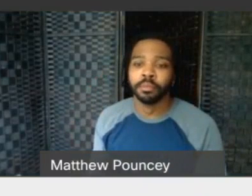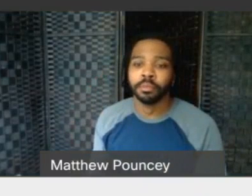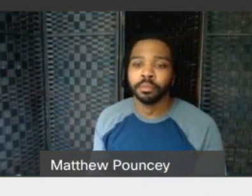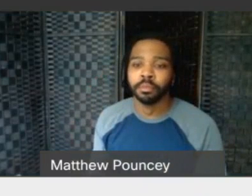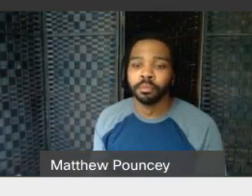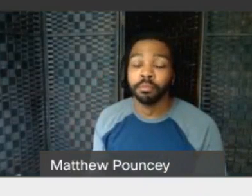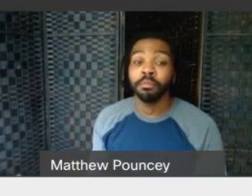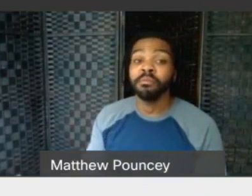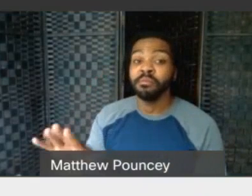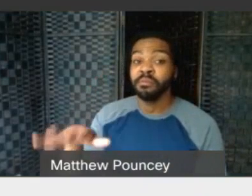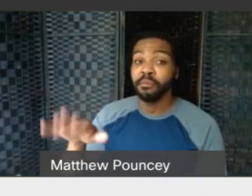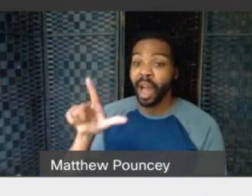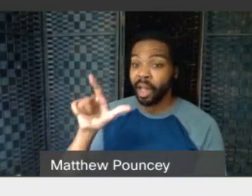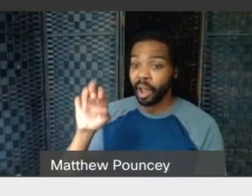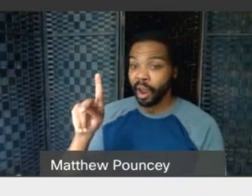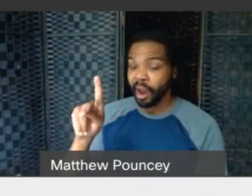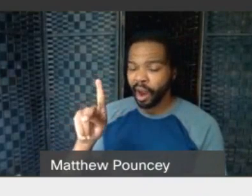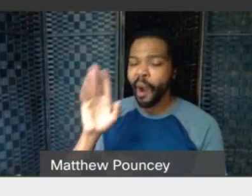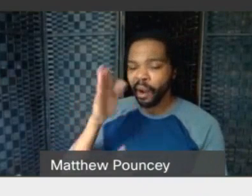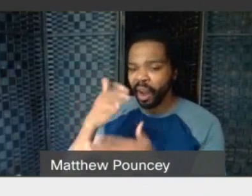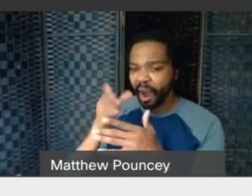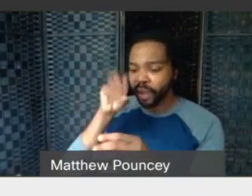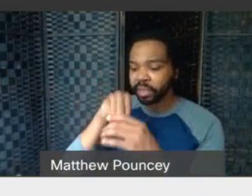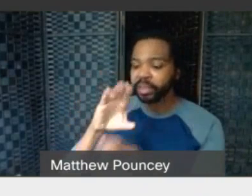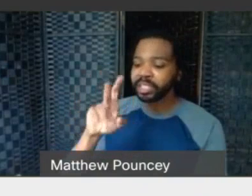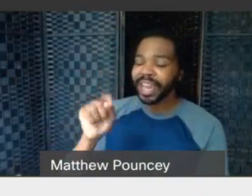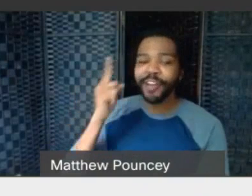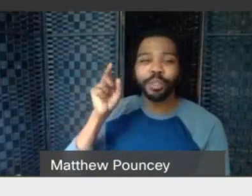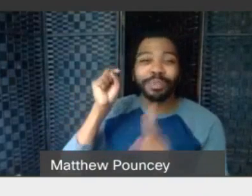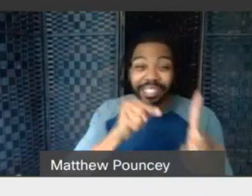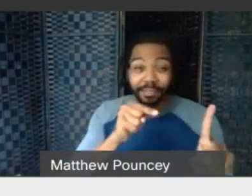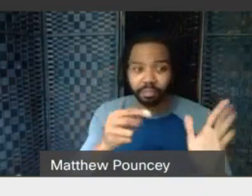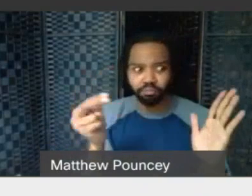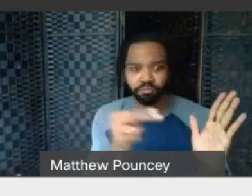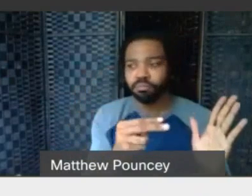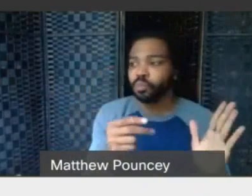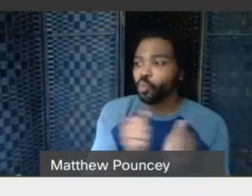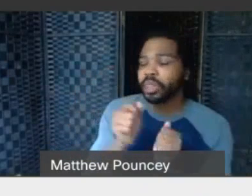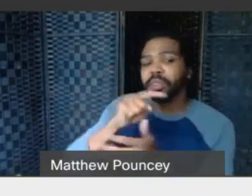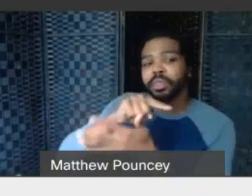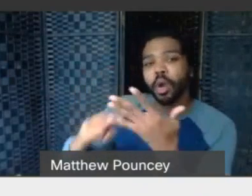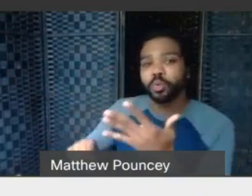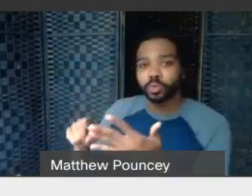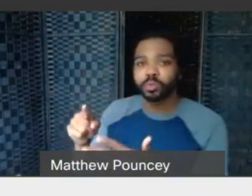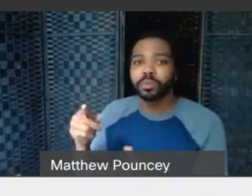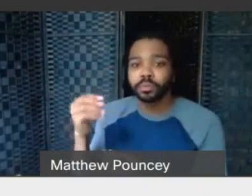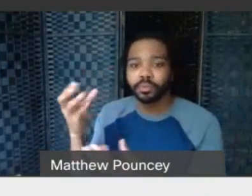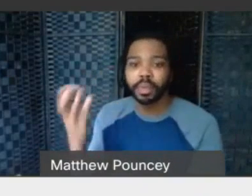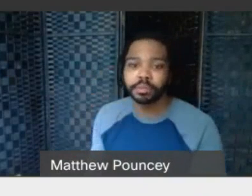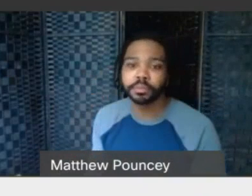The link to in the chat for that specific guidance for reference for the providers on that line.